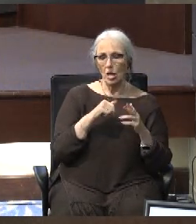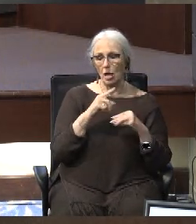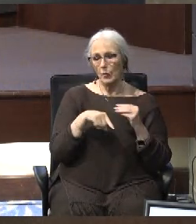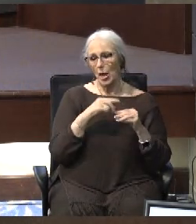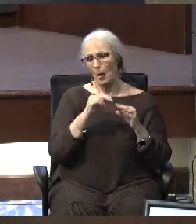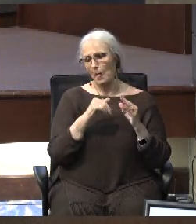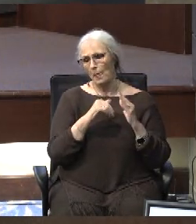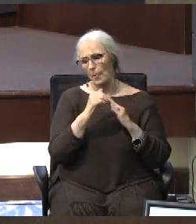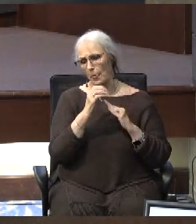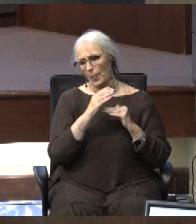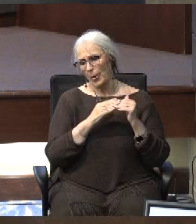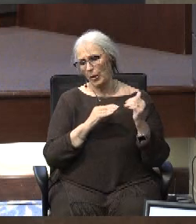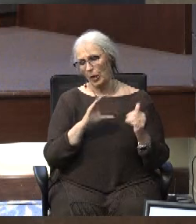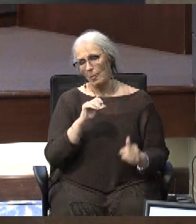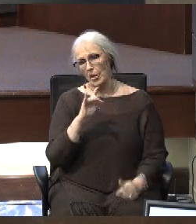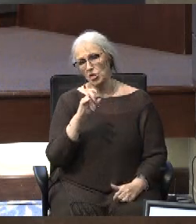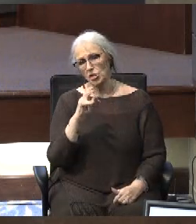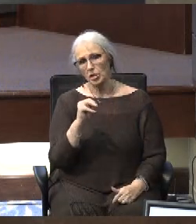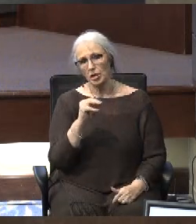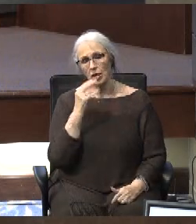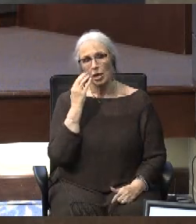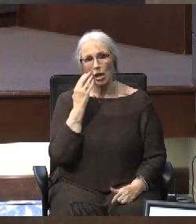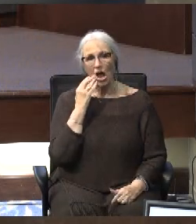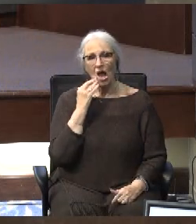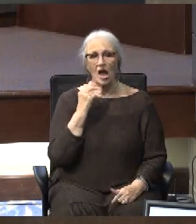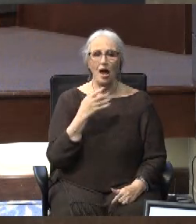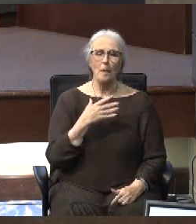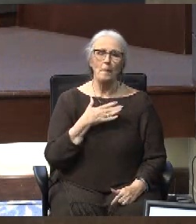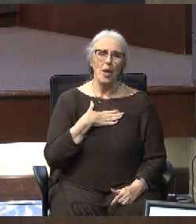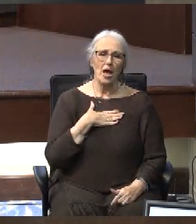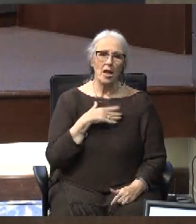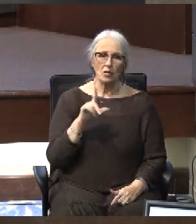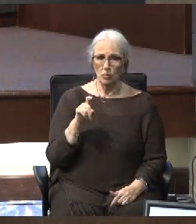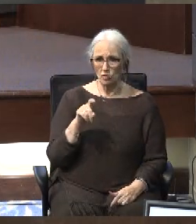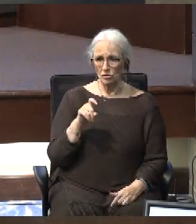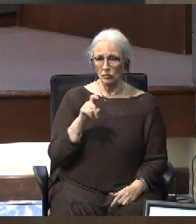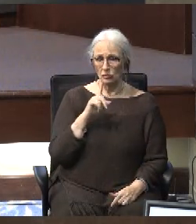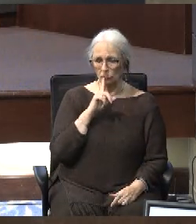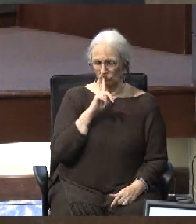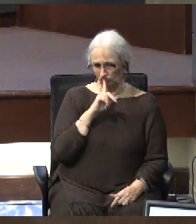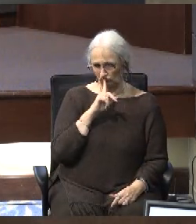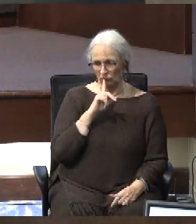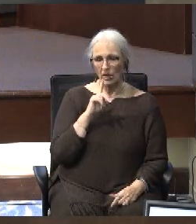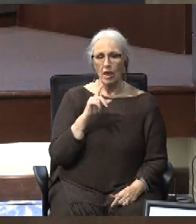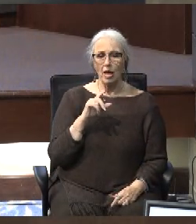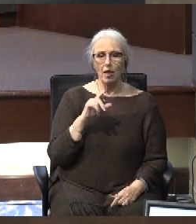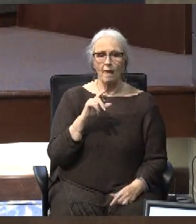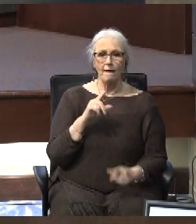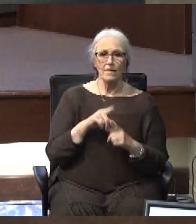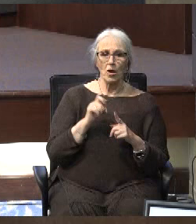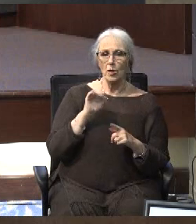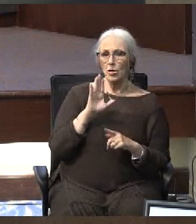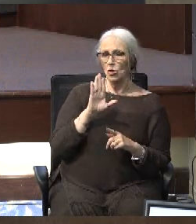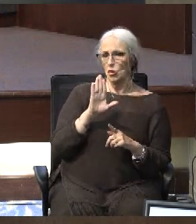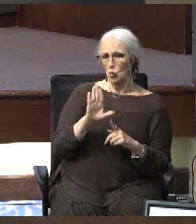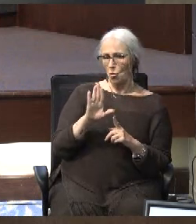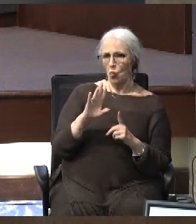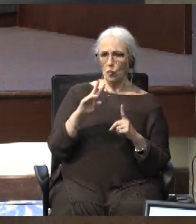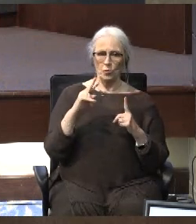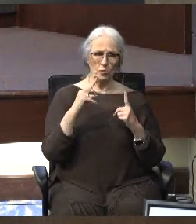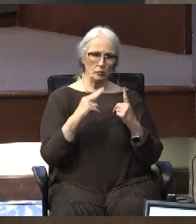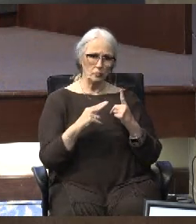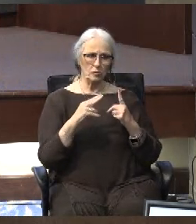Standards Commission, and just, I guess my question is, how, from your vantage point,